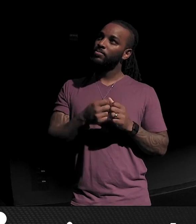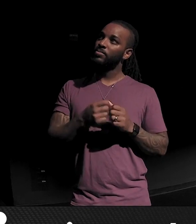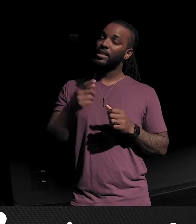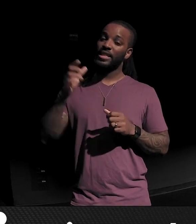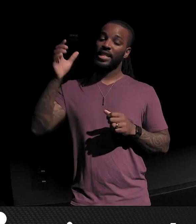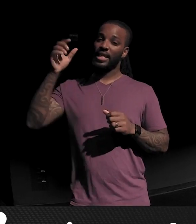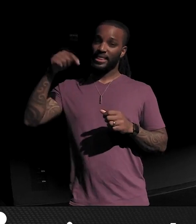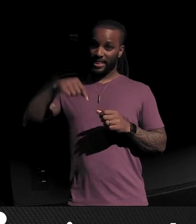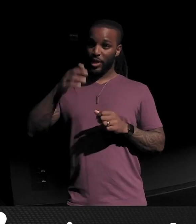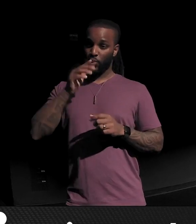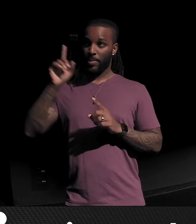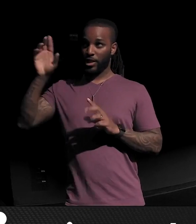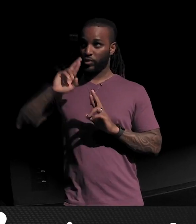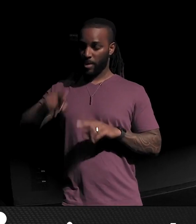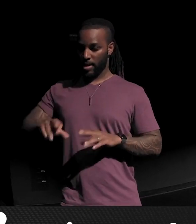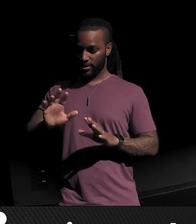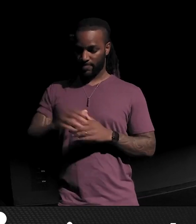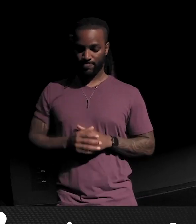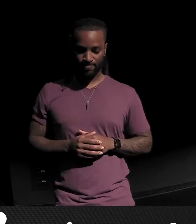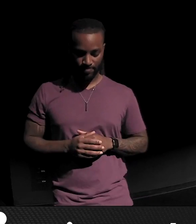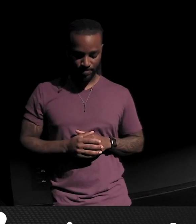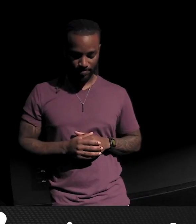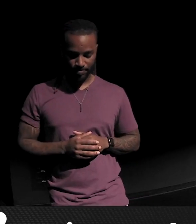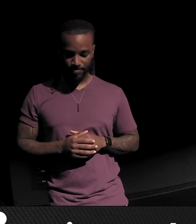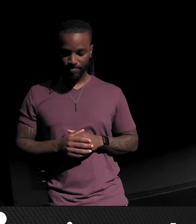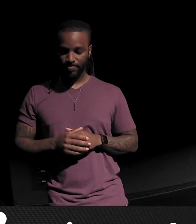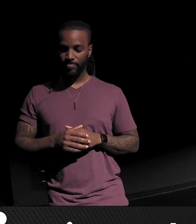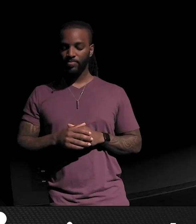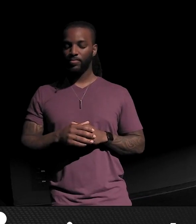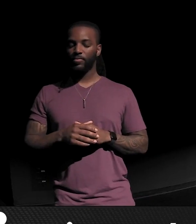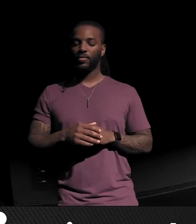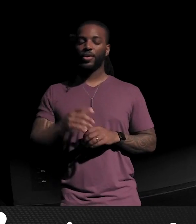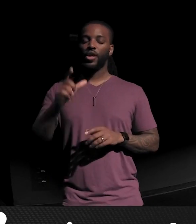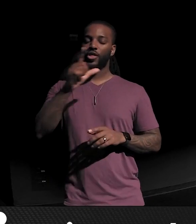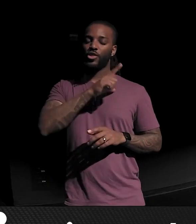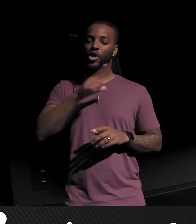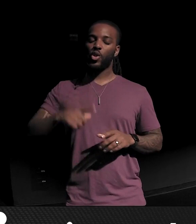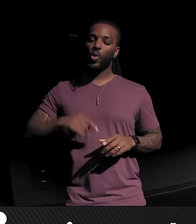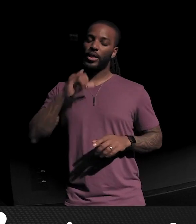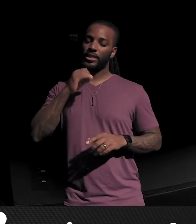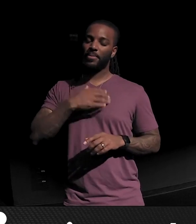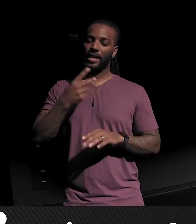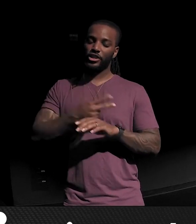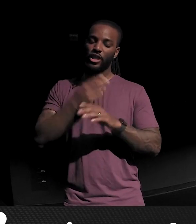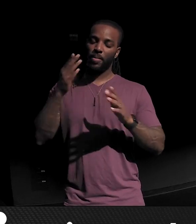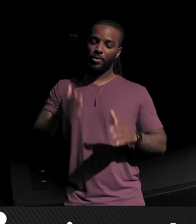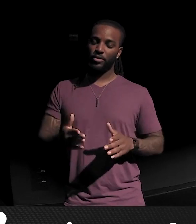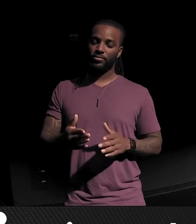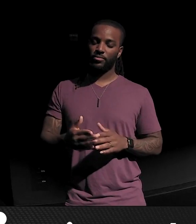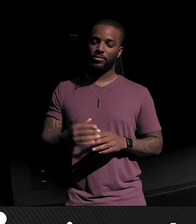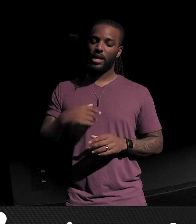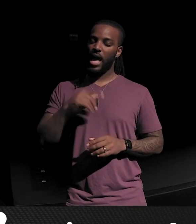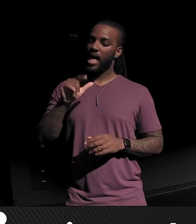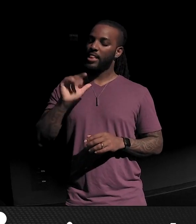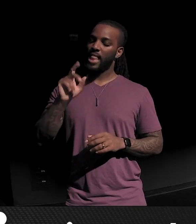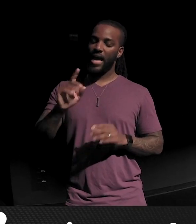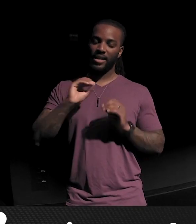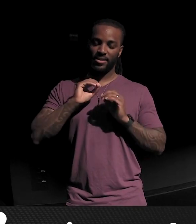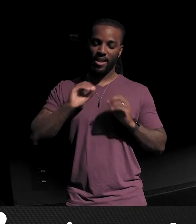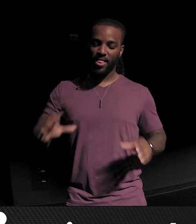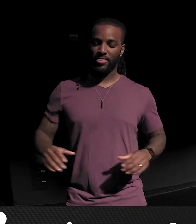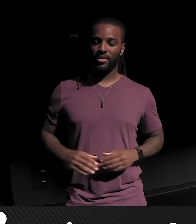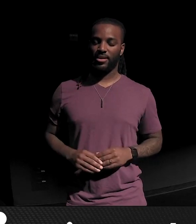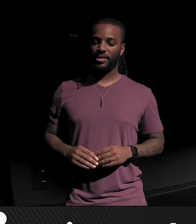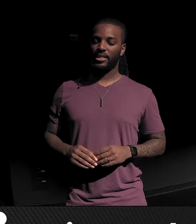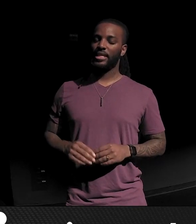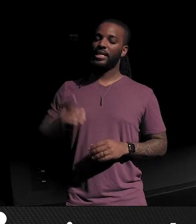to you. Ready? The Lord is my shepherd. I lack nothing. He